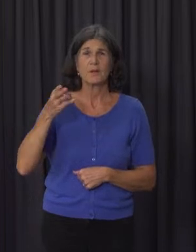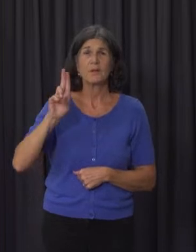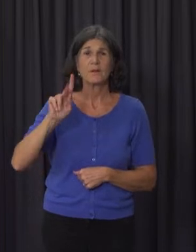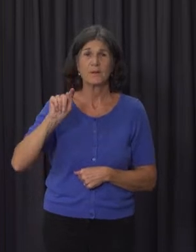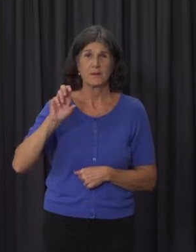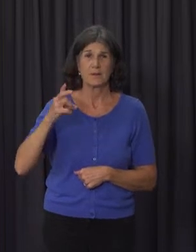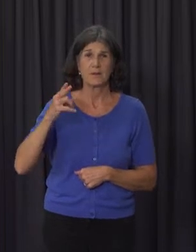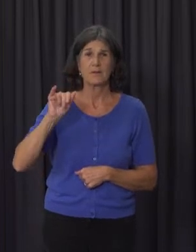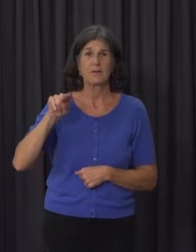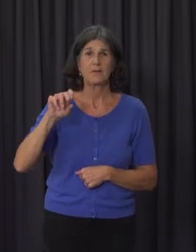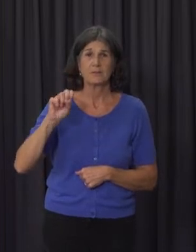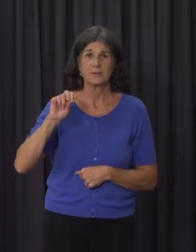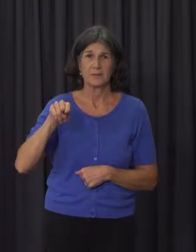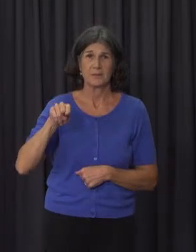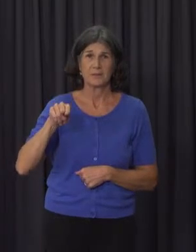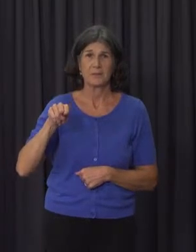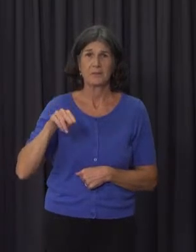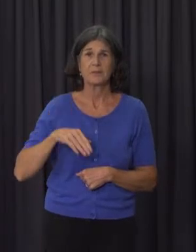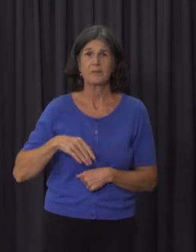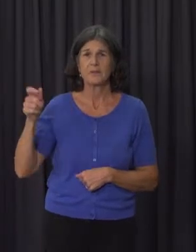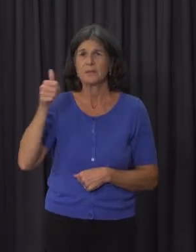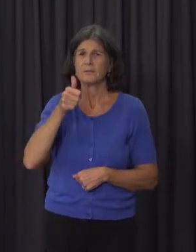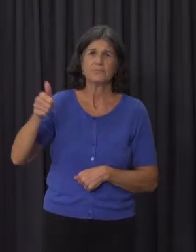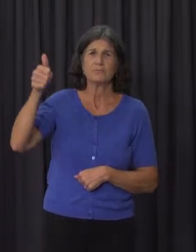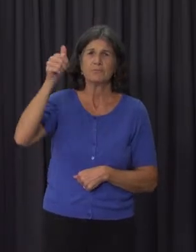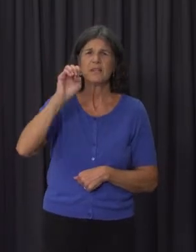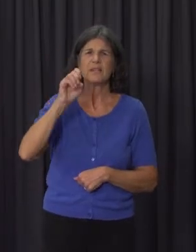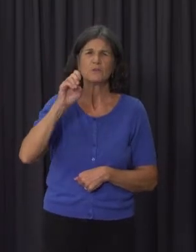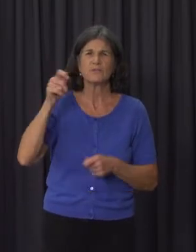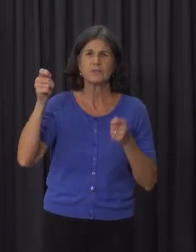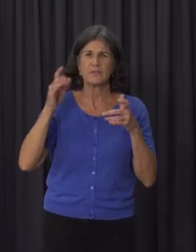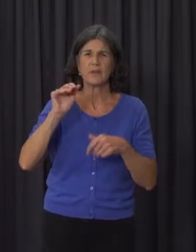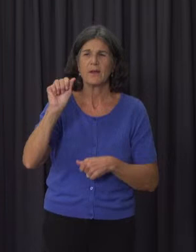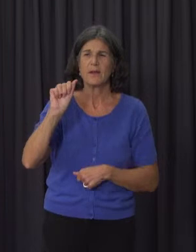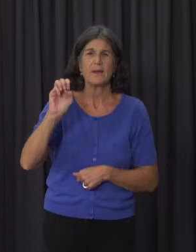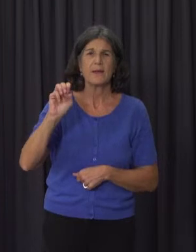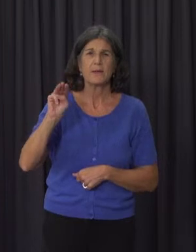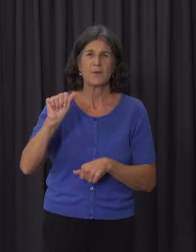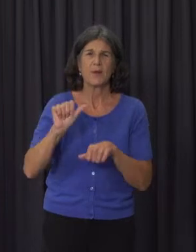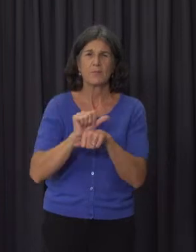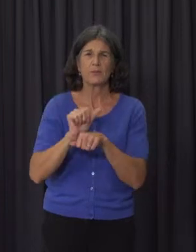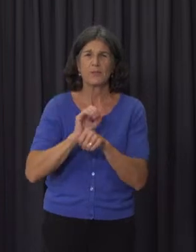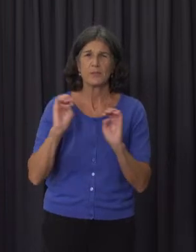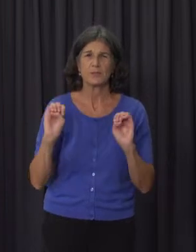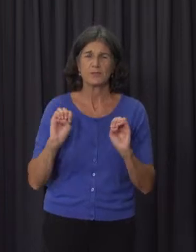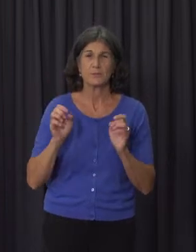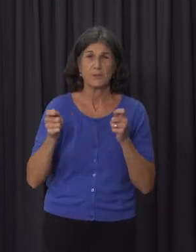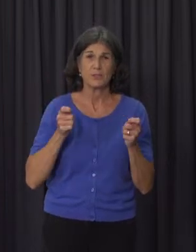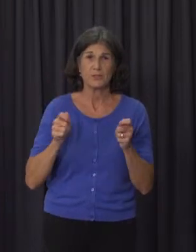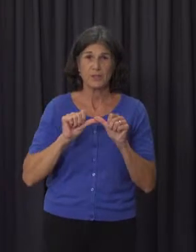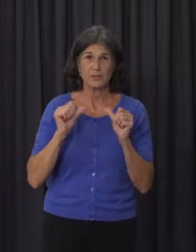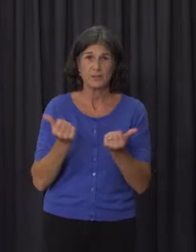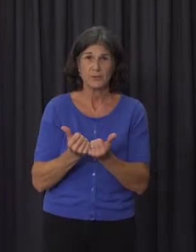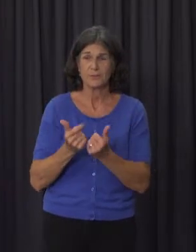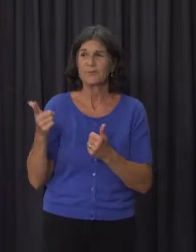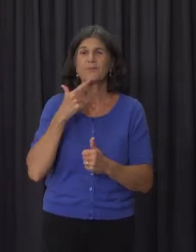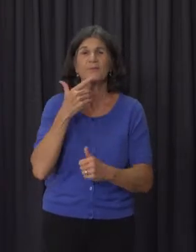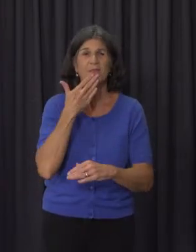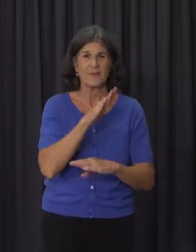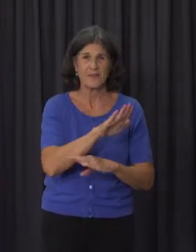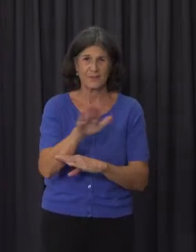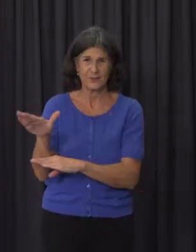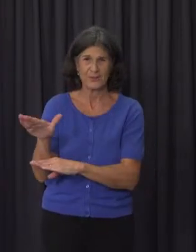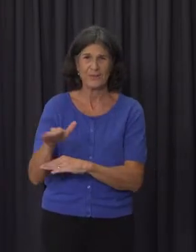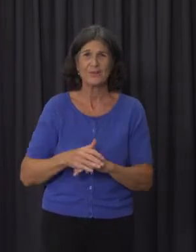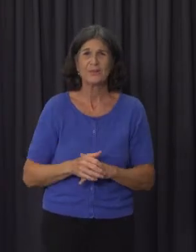Agency. Good afternoon, everyone. Alberta continues to be under a provincial state of emergency, and the Provincial